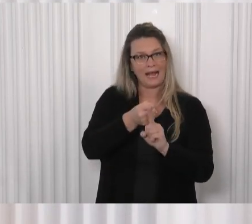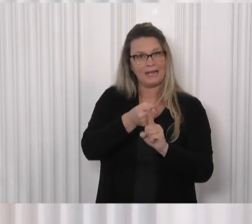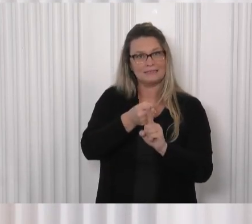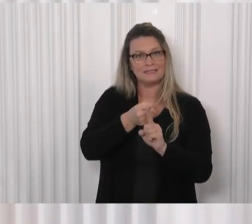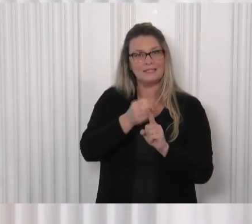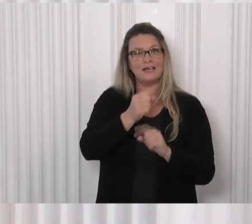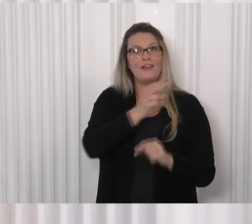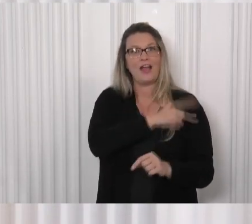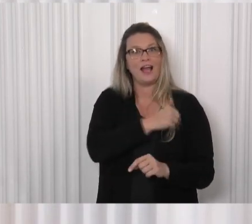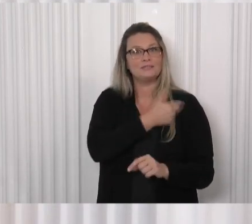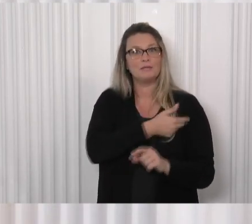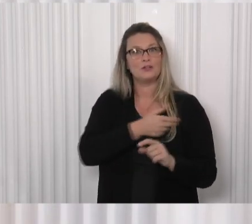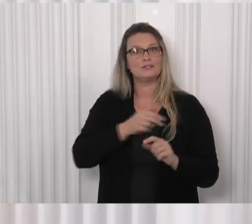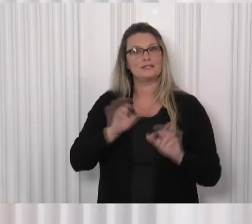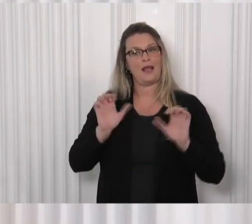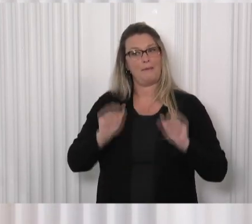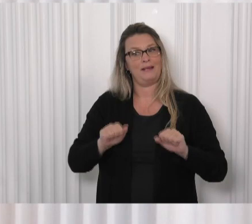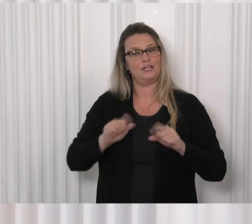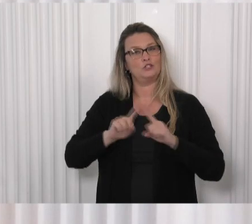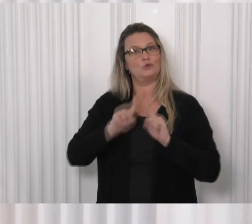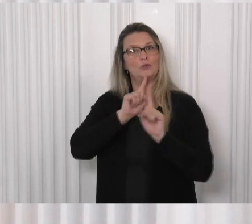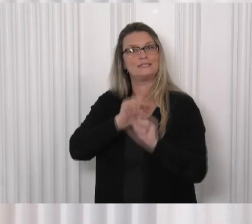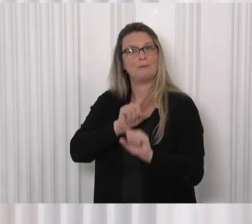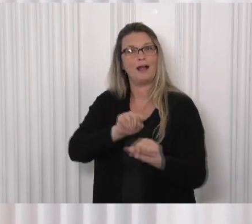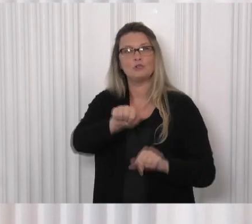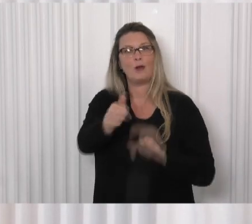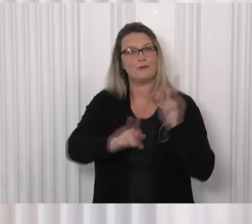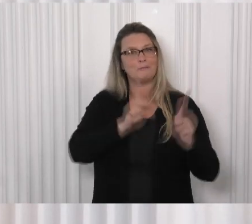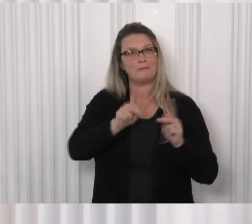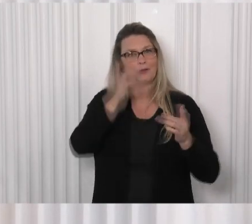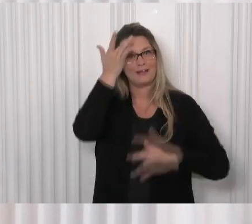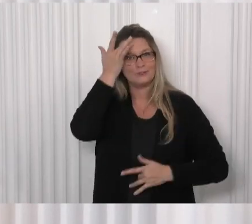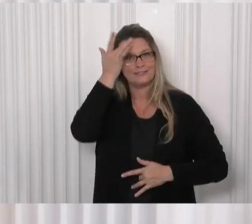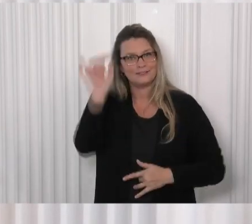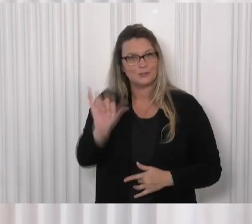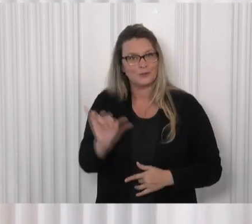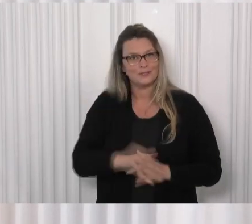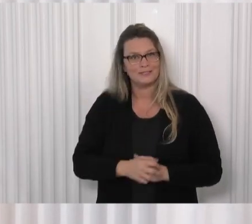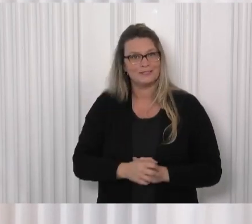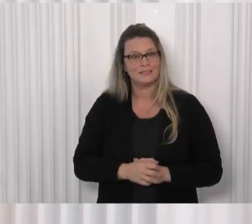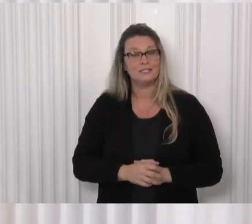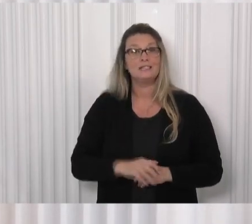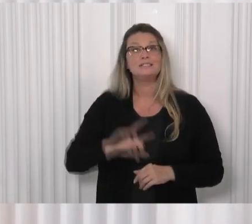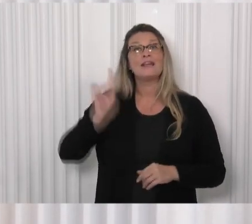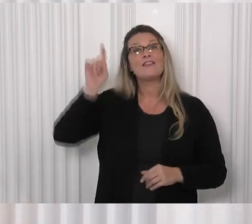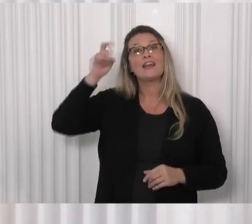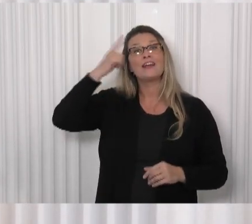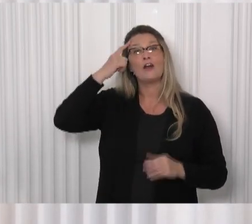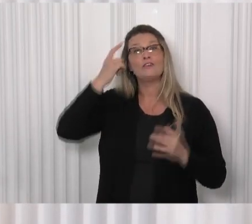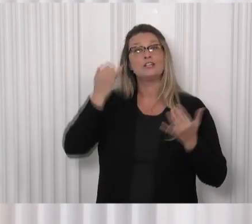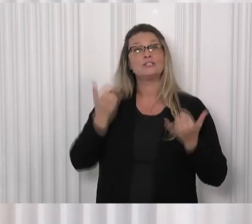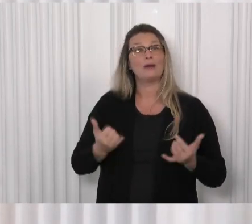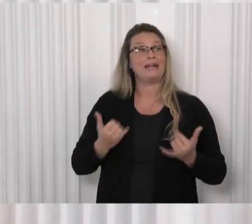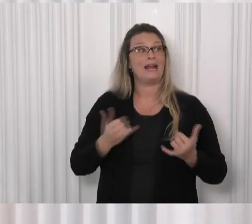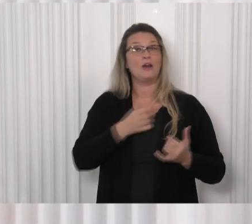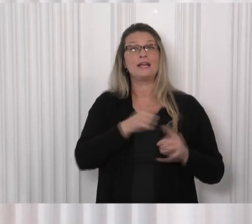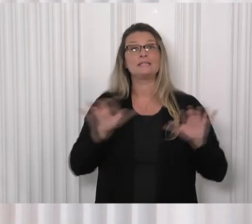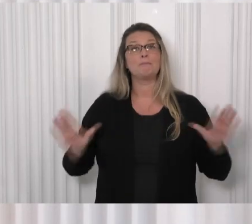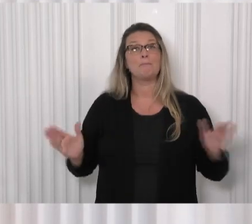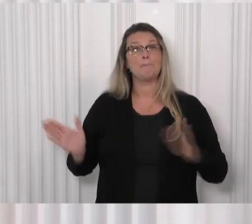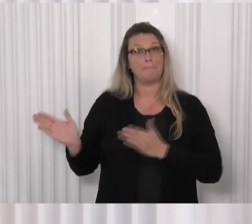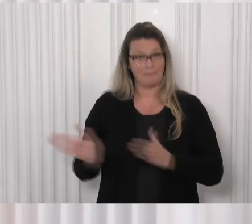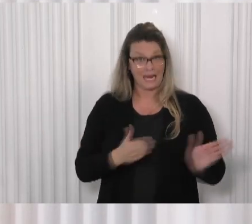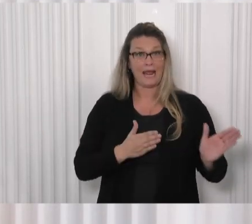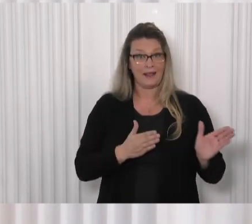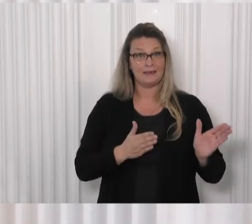respond. So I think what Governor Justice has done, and what our health leaders and the other medical systems,